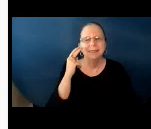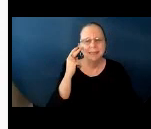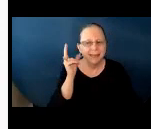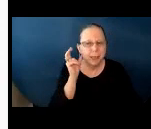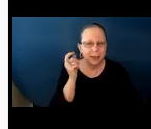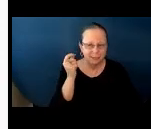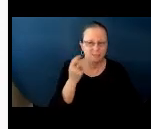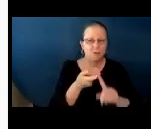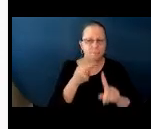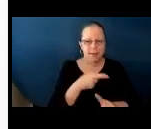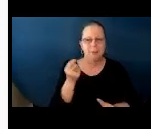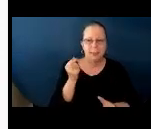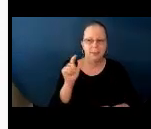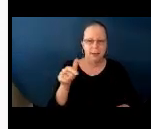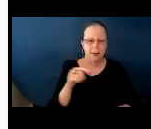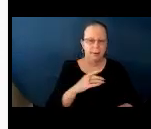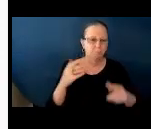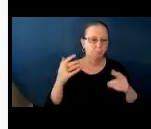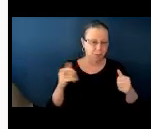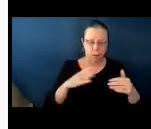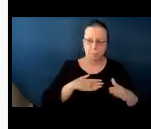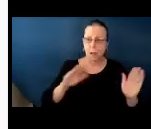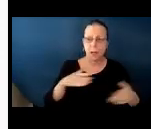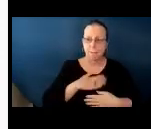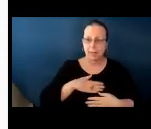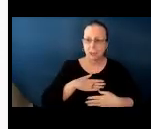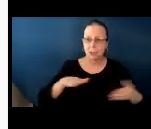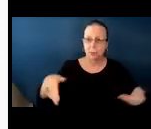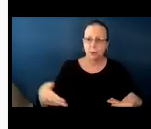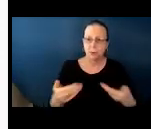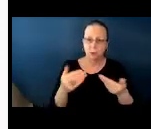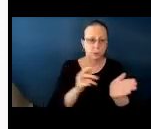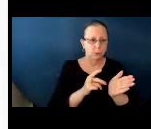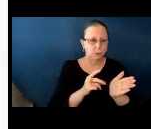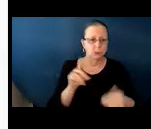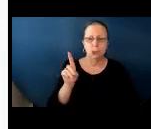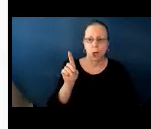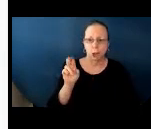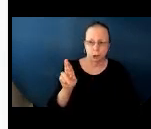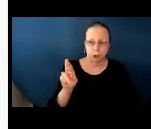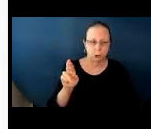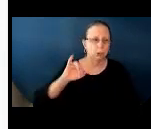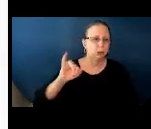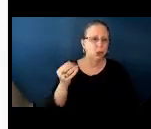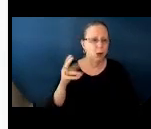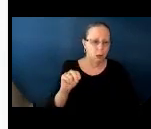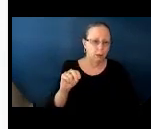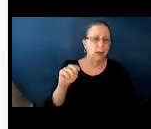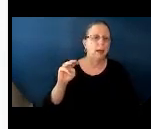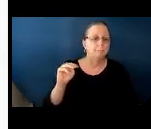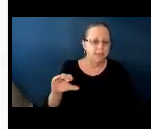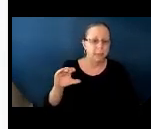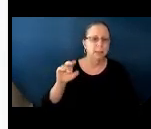to introduce Dr. John Mcnaught. He is the co-director at the Virginia Department